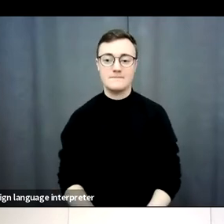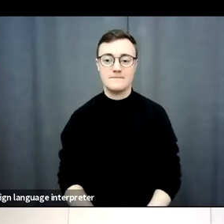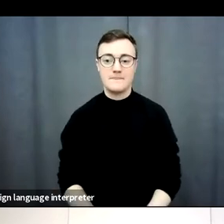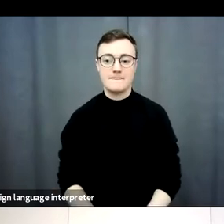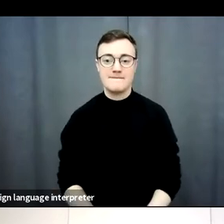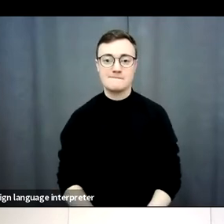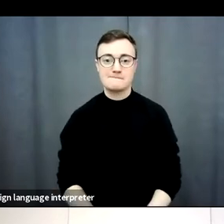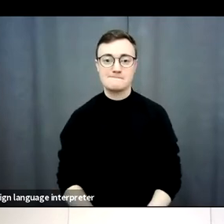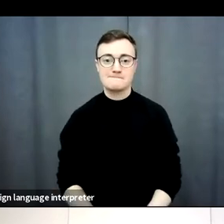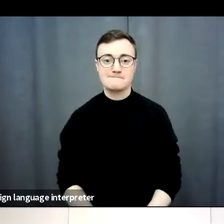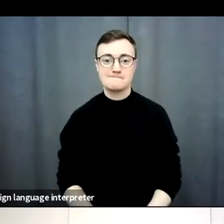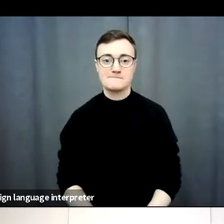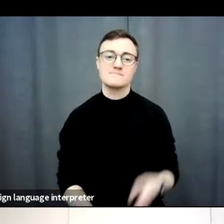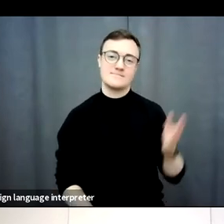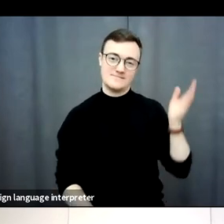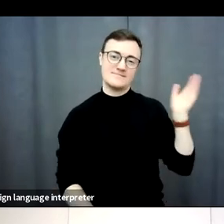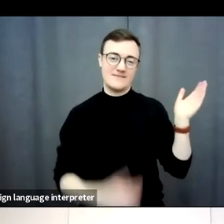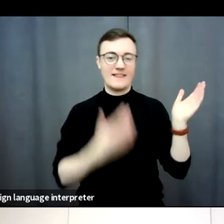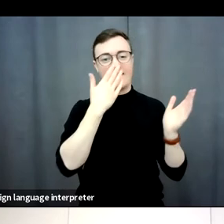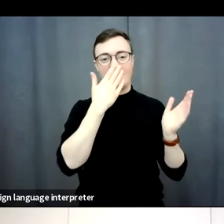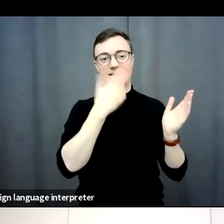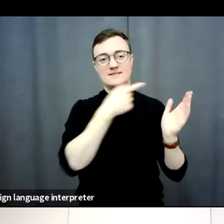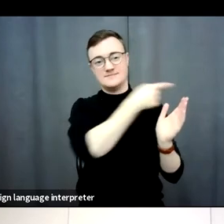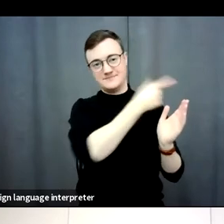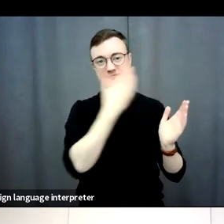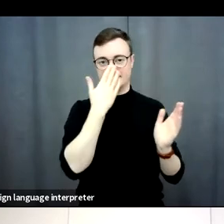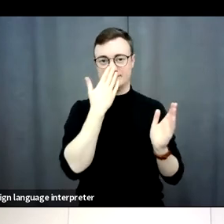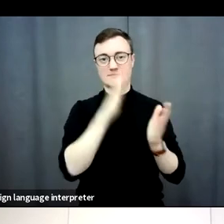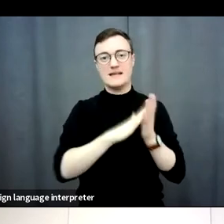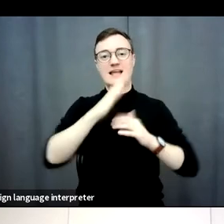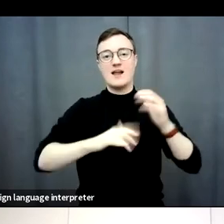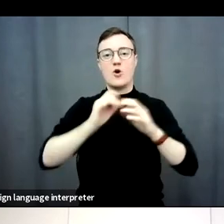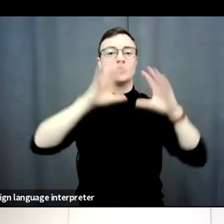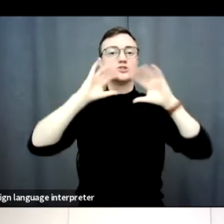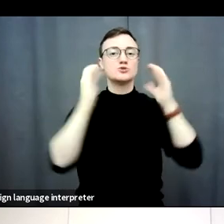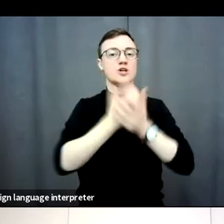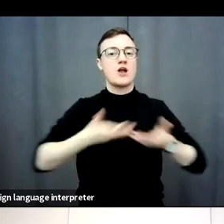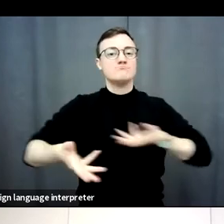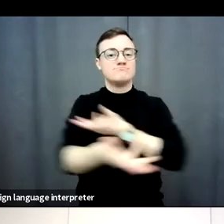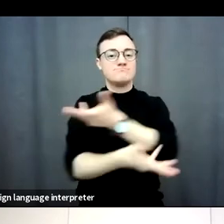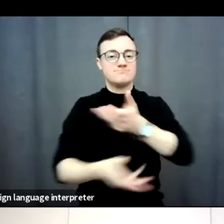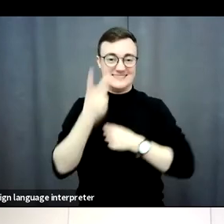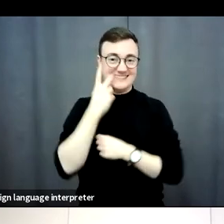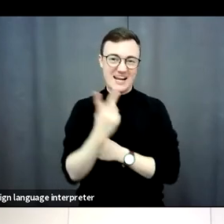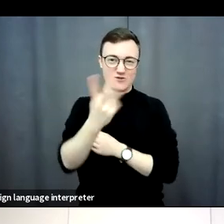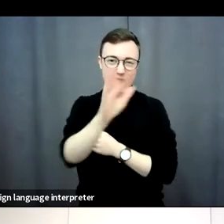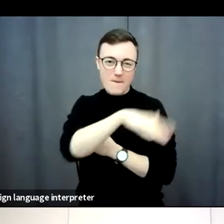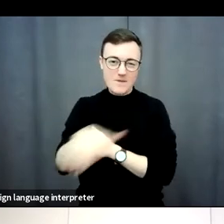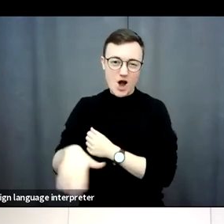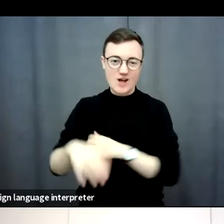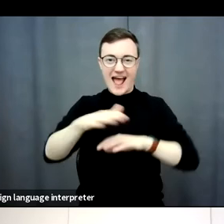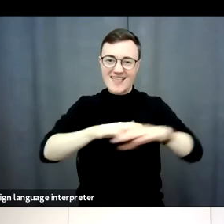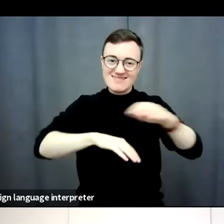And here is a slide that said social interactions. You can see two children, their hands. They